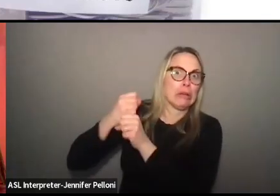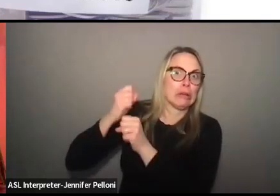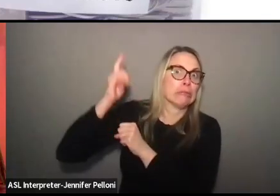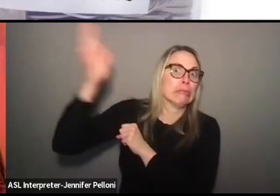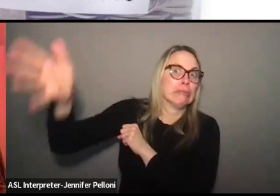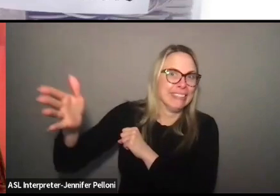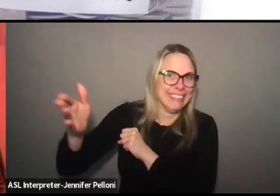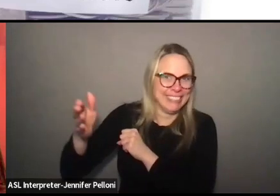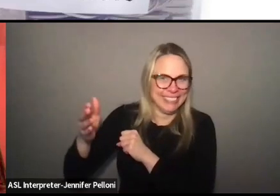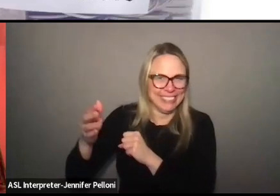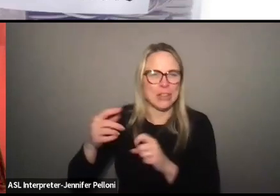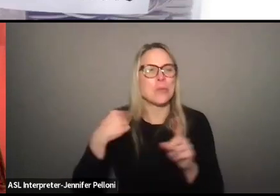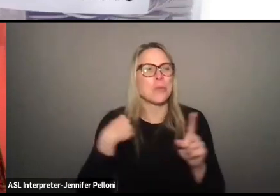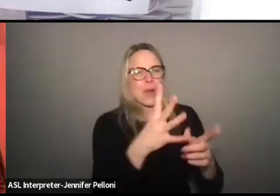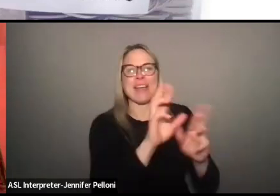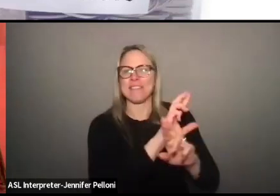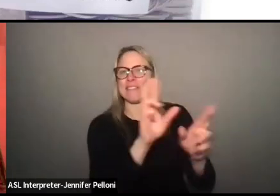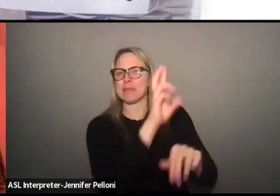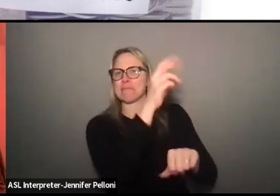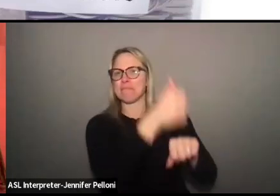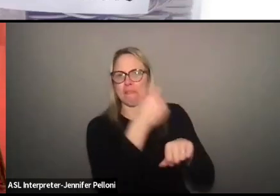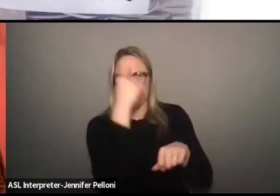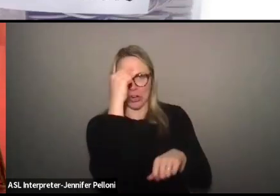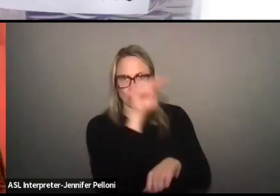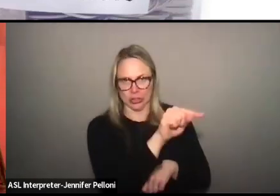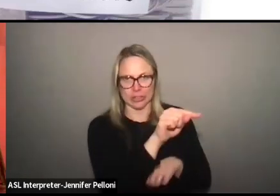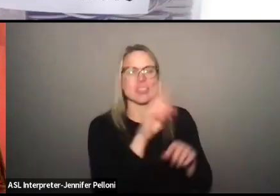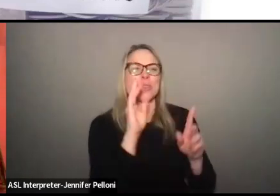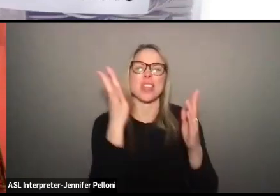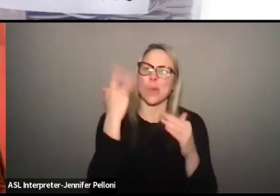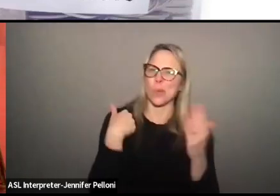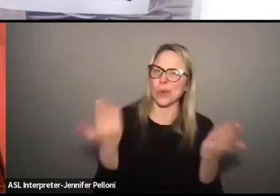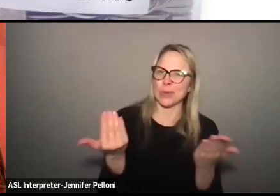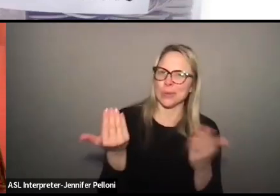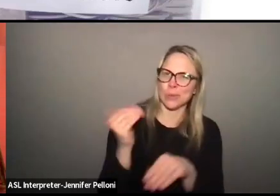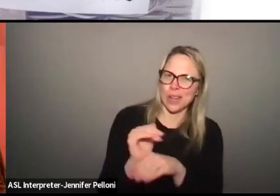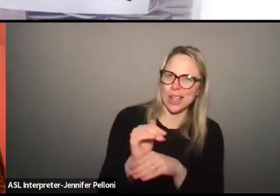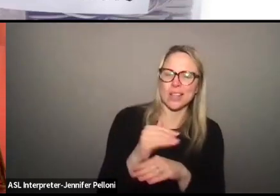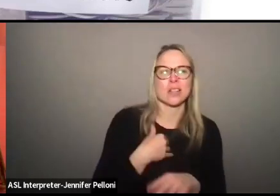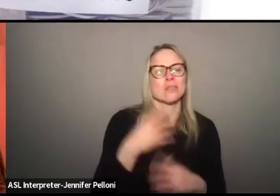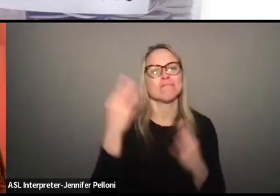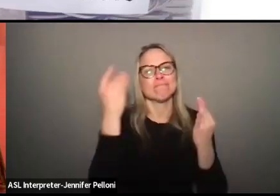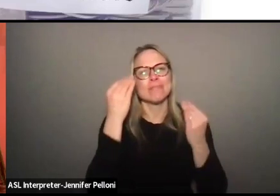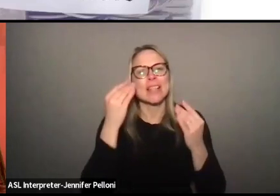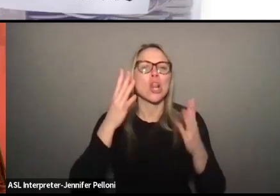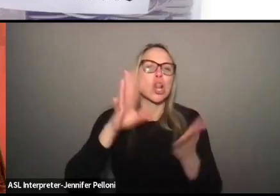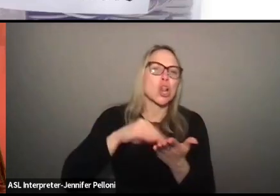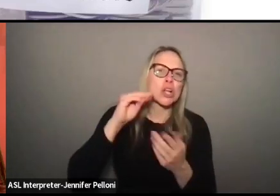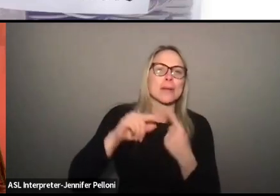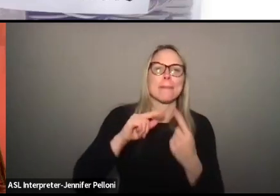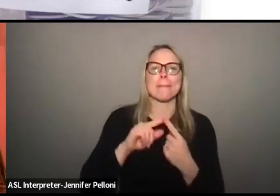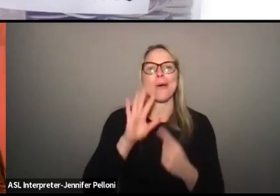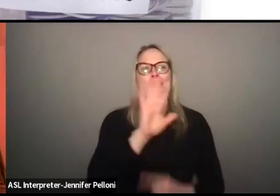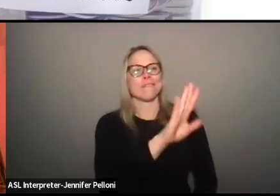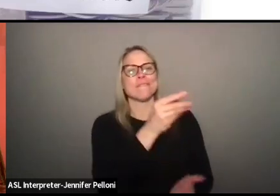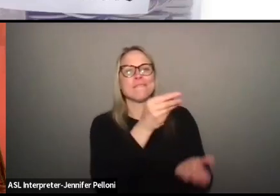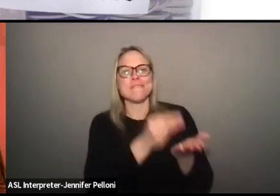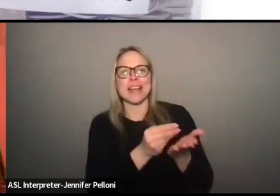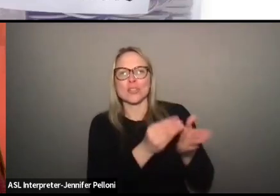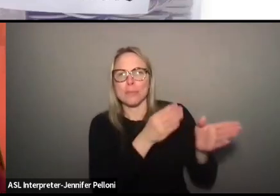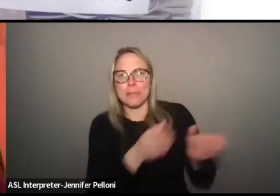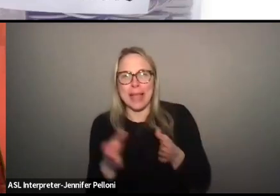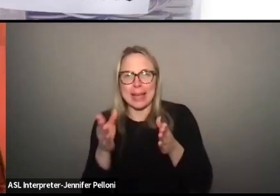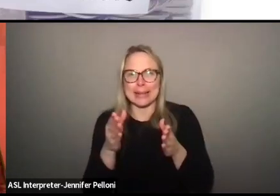in place for her. So that's what this evening is all about, is learning about that financial planning piece, making sure our